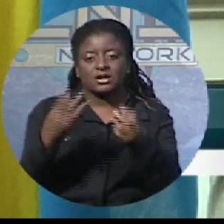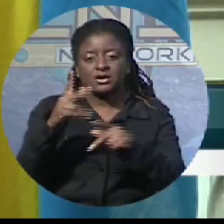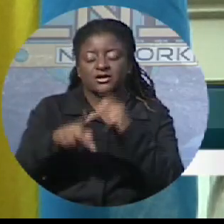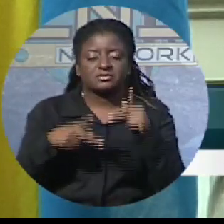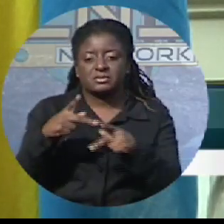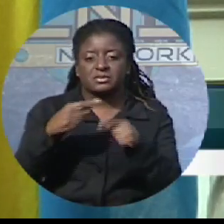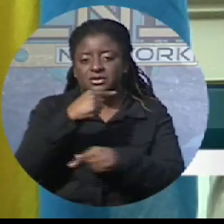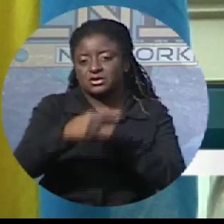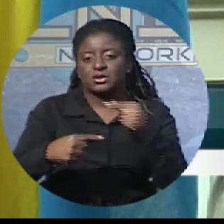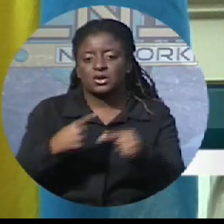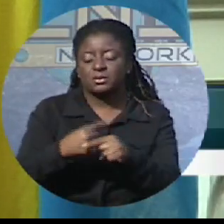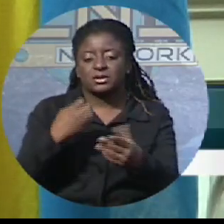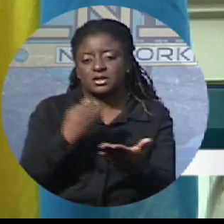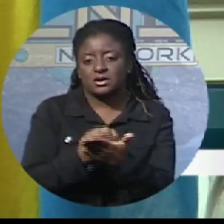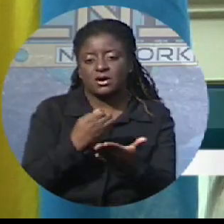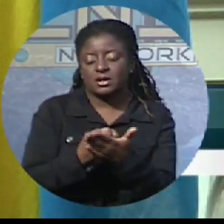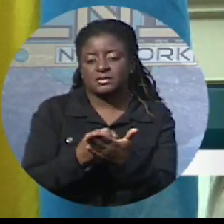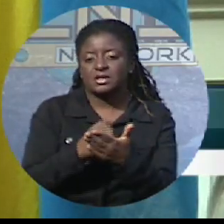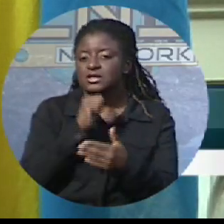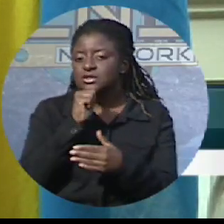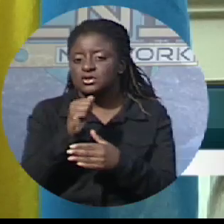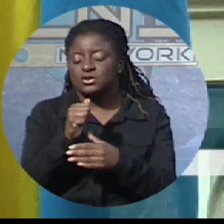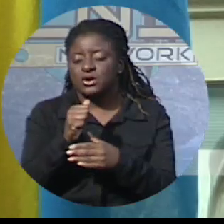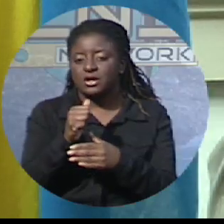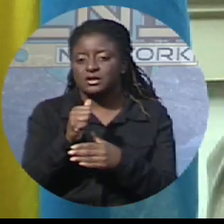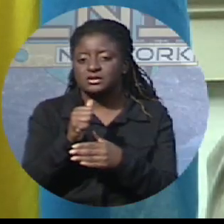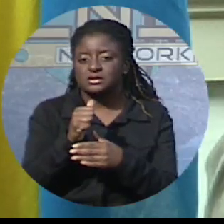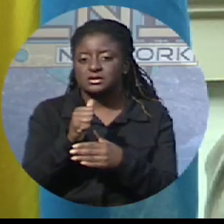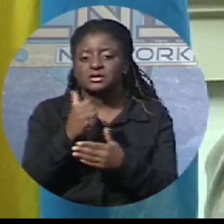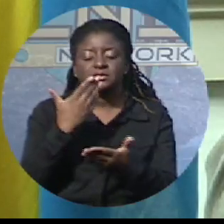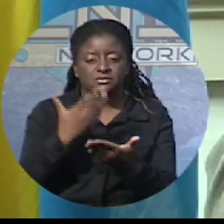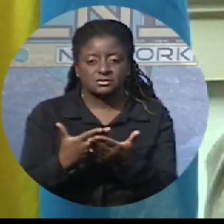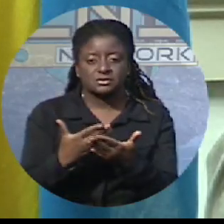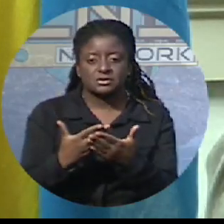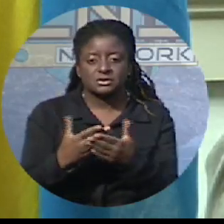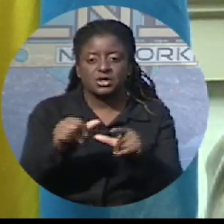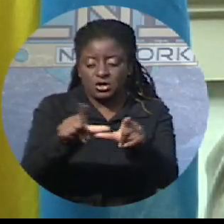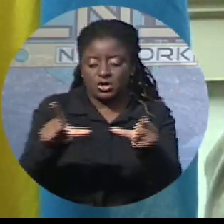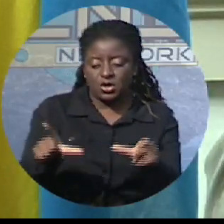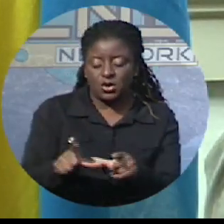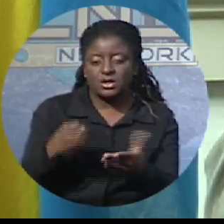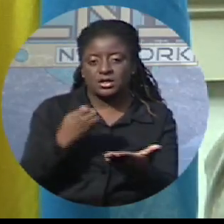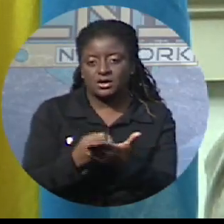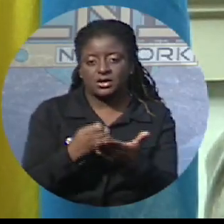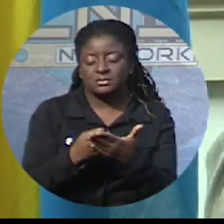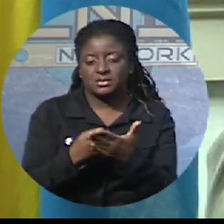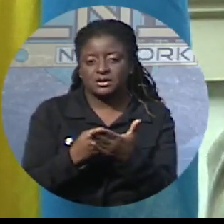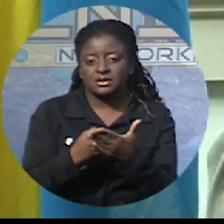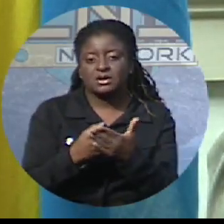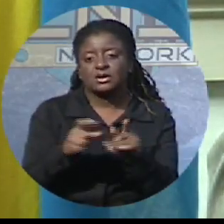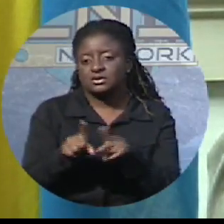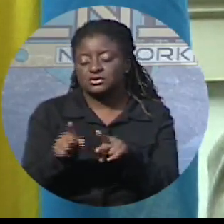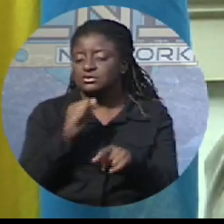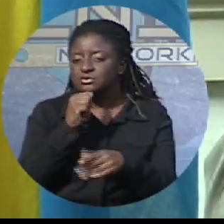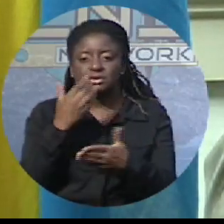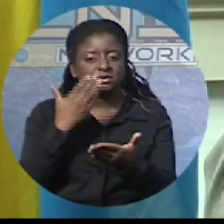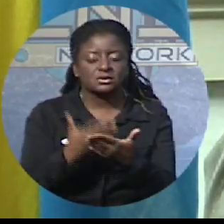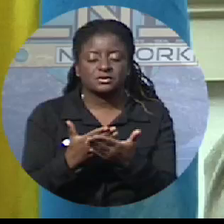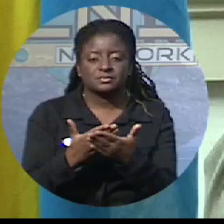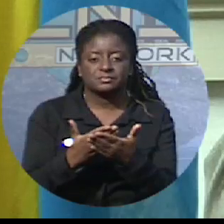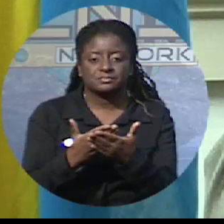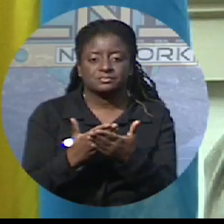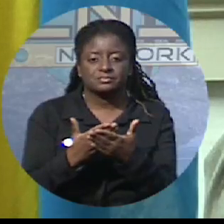The global economy is not what it ought to be. The local economy is not exempt from that. And so we